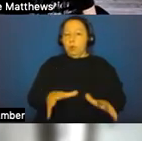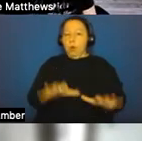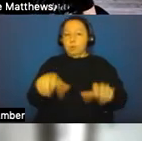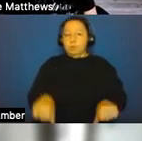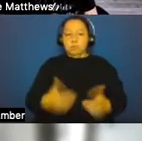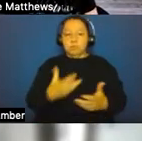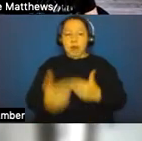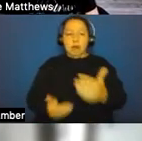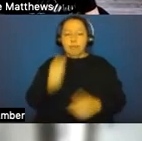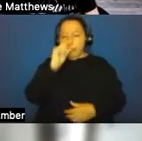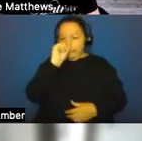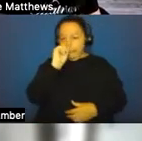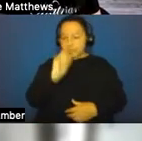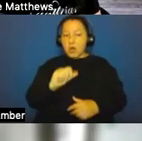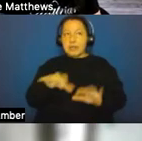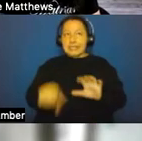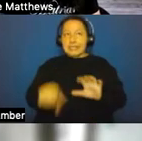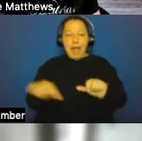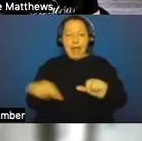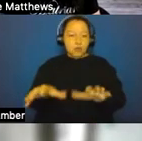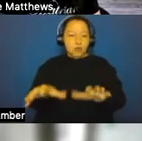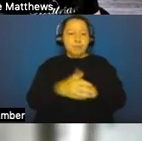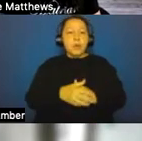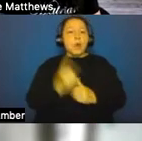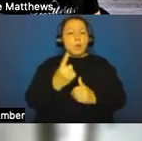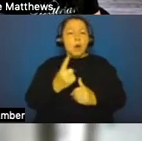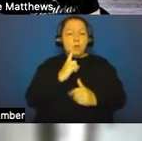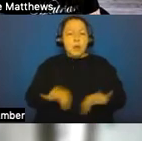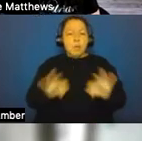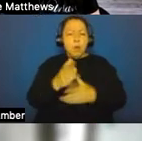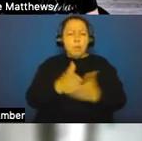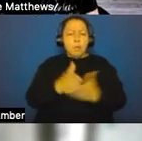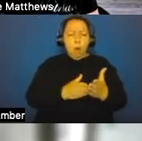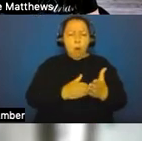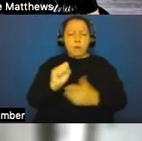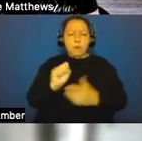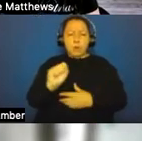of the biggest pieces of sexual assault advocacy is one-to-one support.